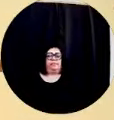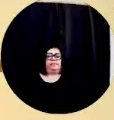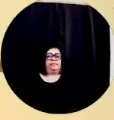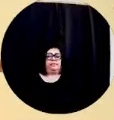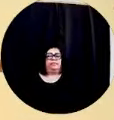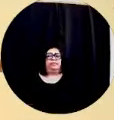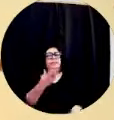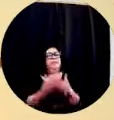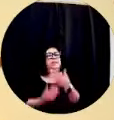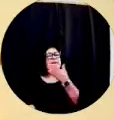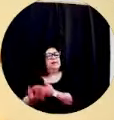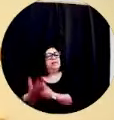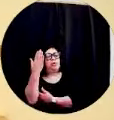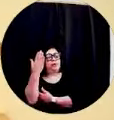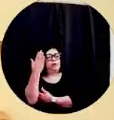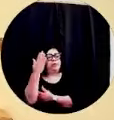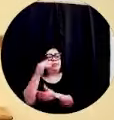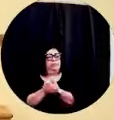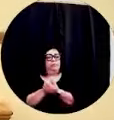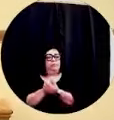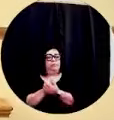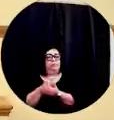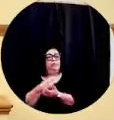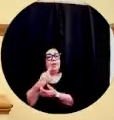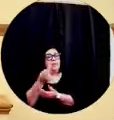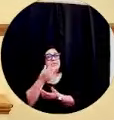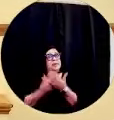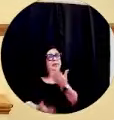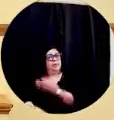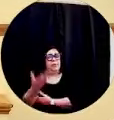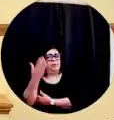Good morning. Good morning. I said good morning.